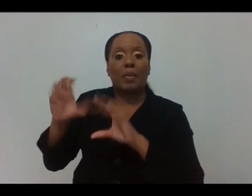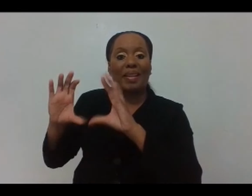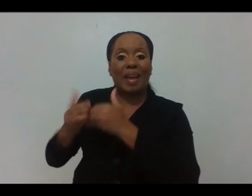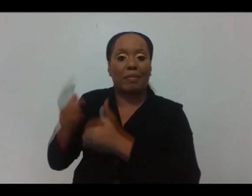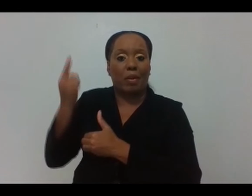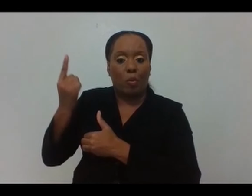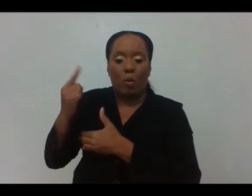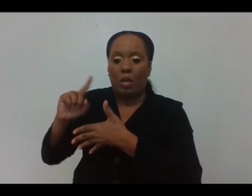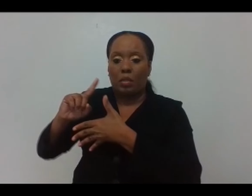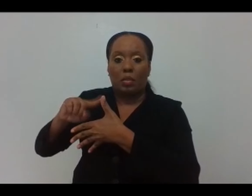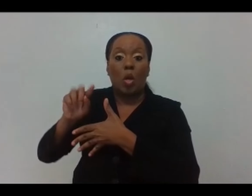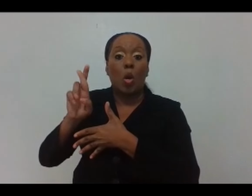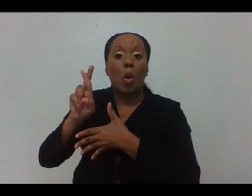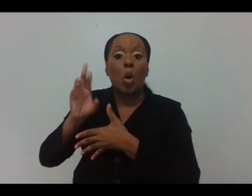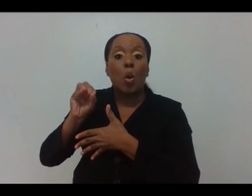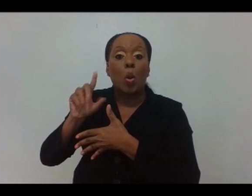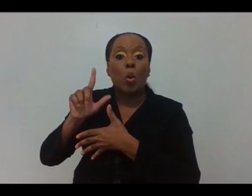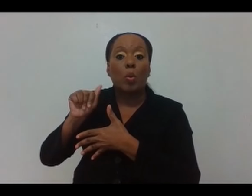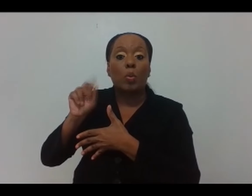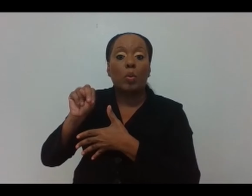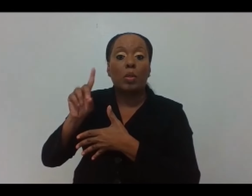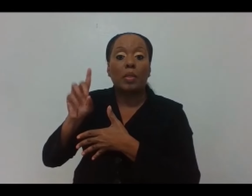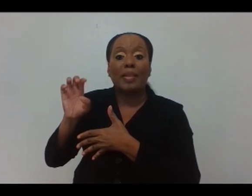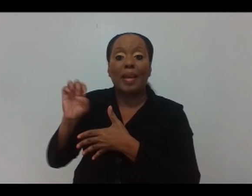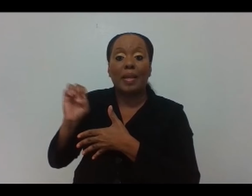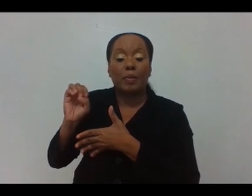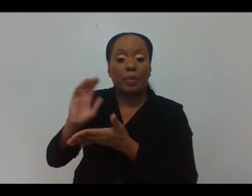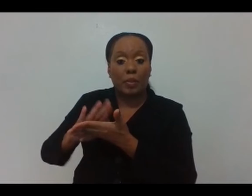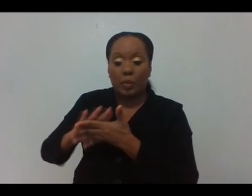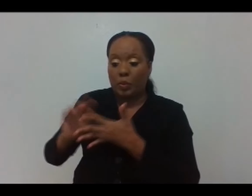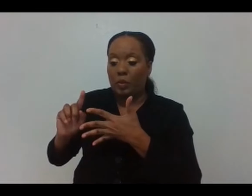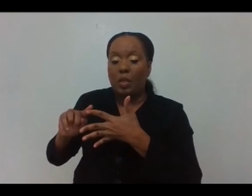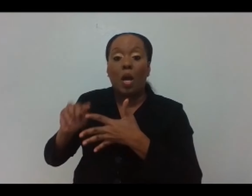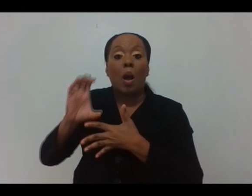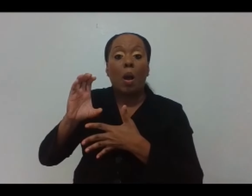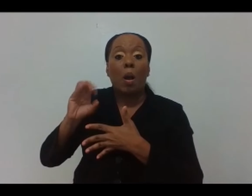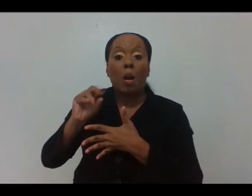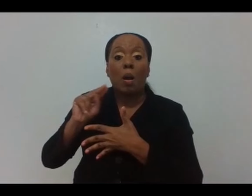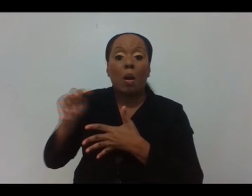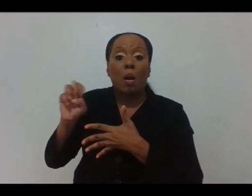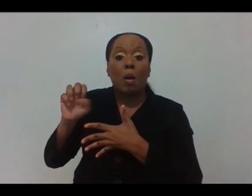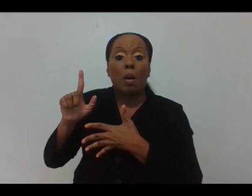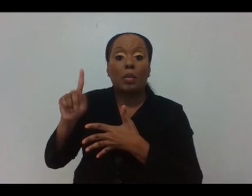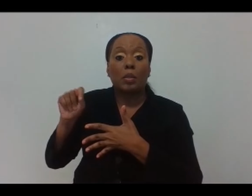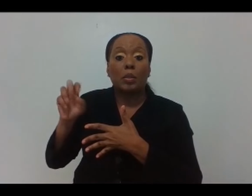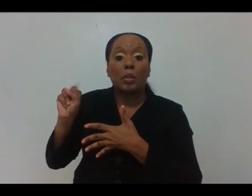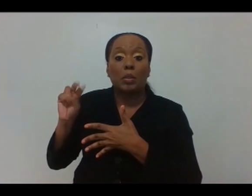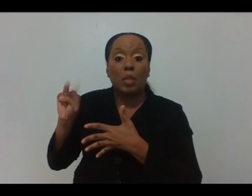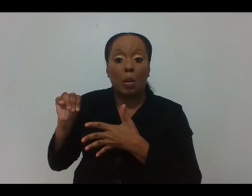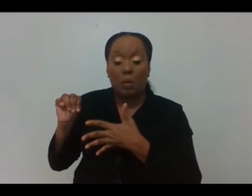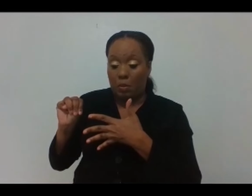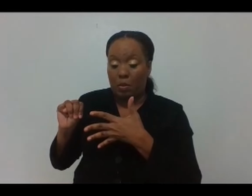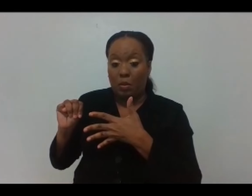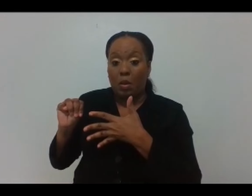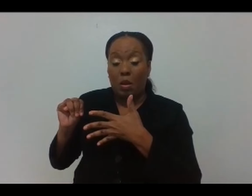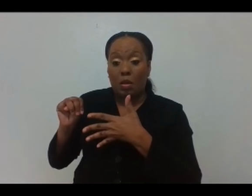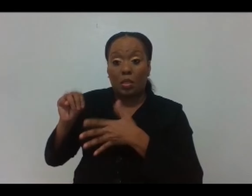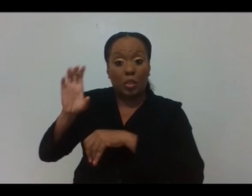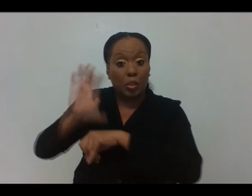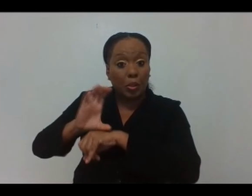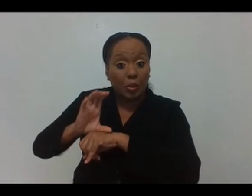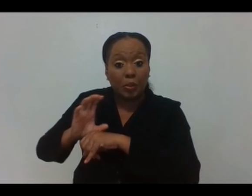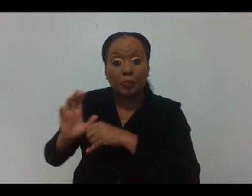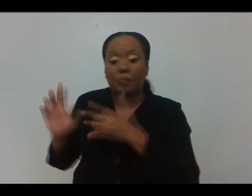Roland Edwards Primary, Connaught Town House of Prayer, the St. Lucie Parish Church, and the Ignatius Bayer Primary School. I repeat,